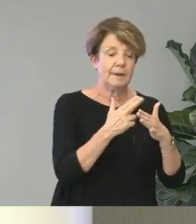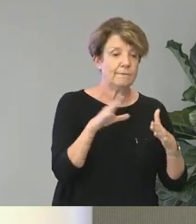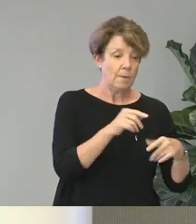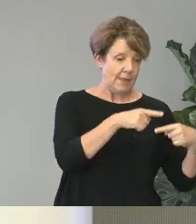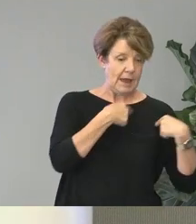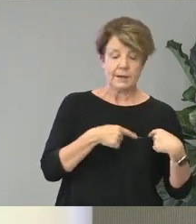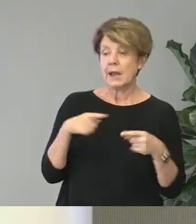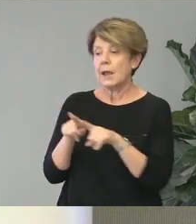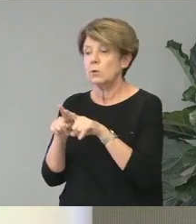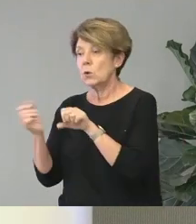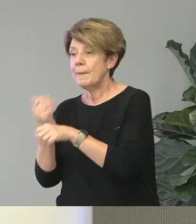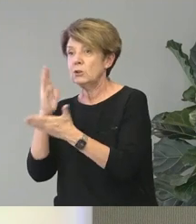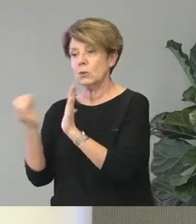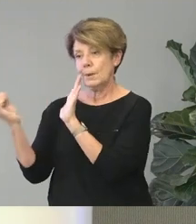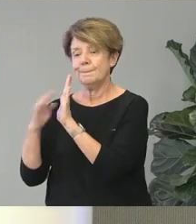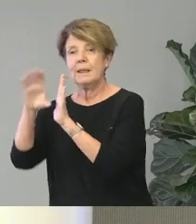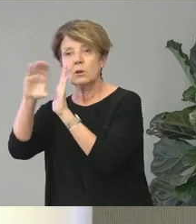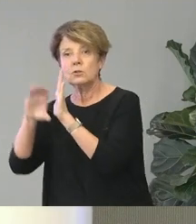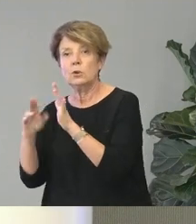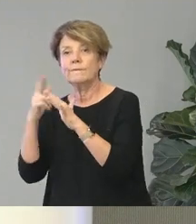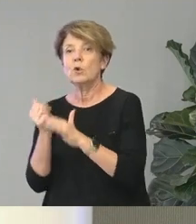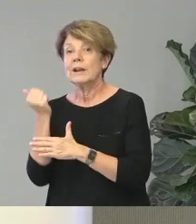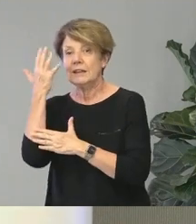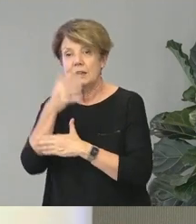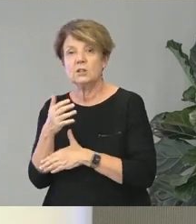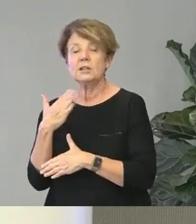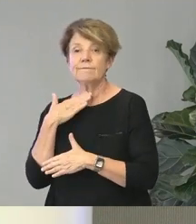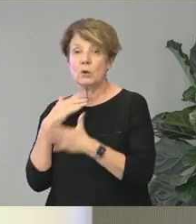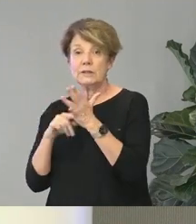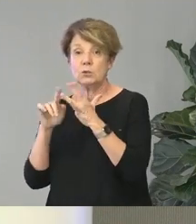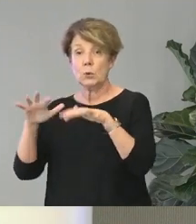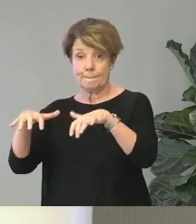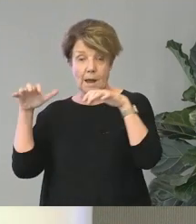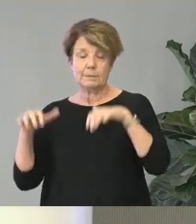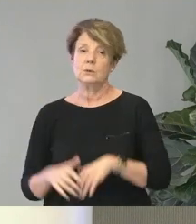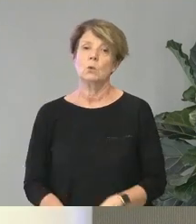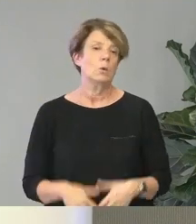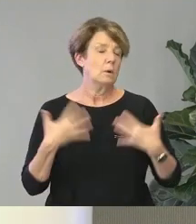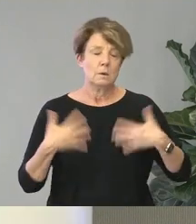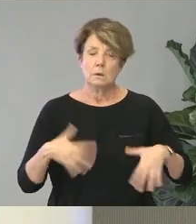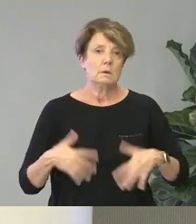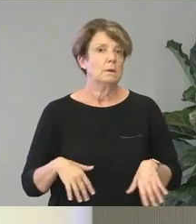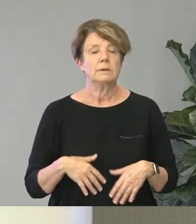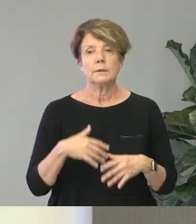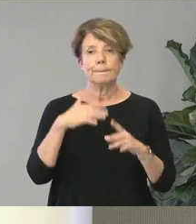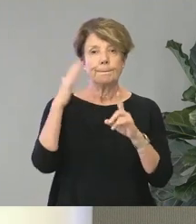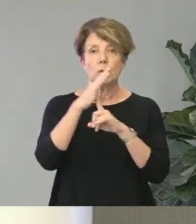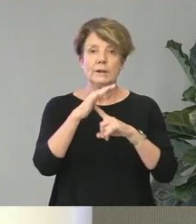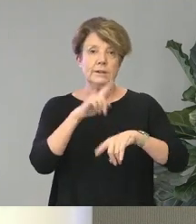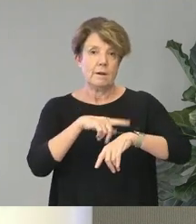enshrine an Indigenous voice to Parliament. This is a moment of great importance in our